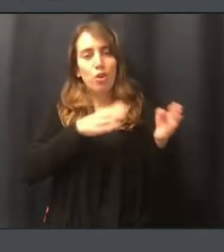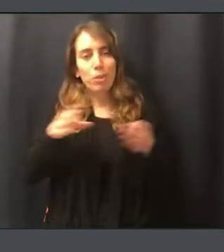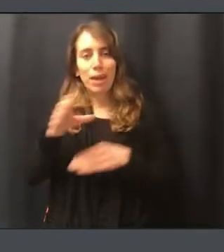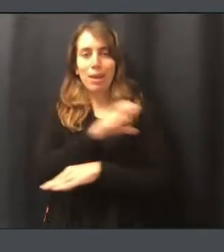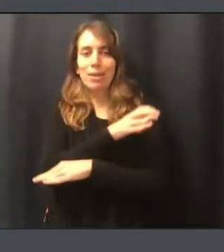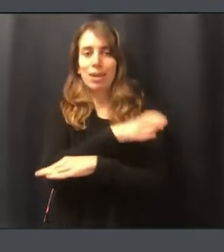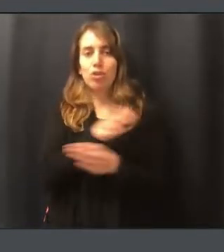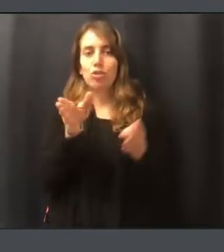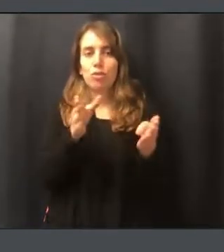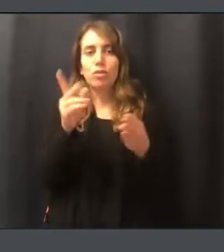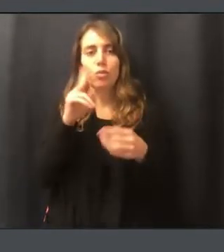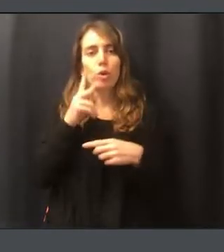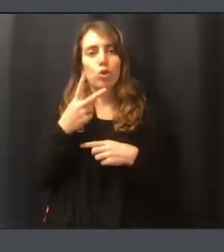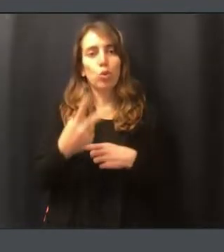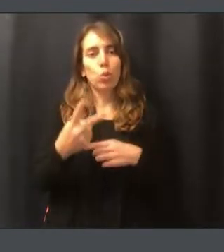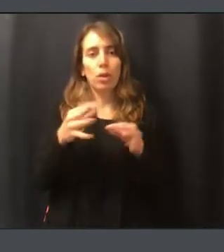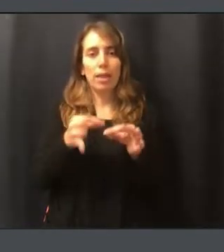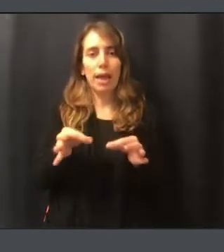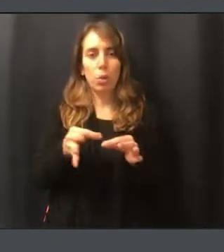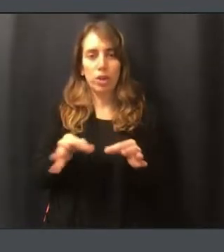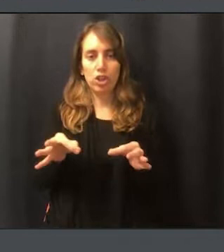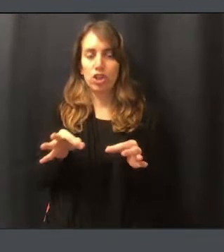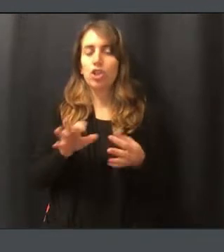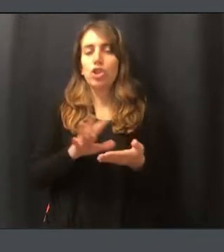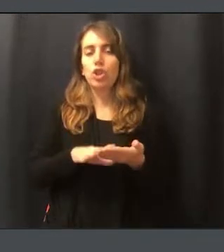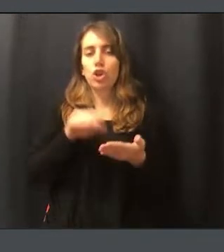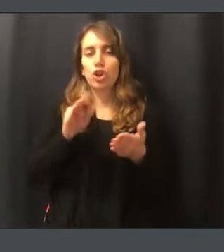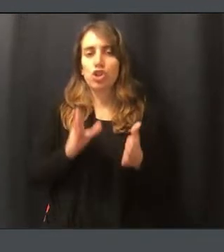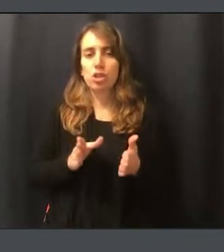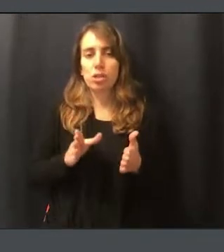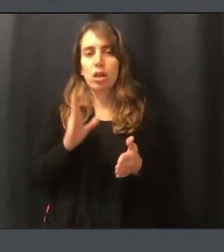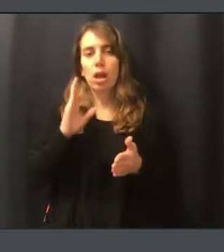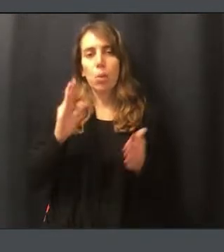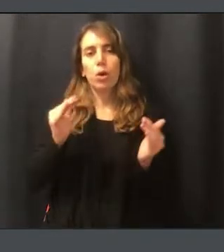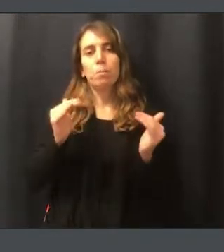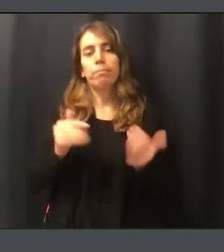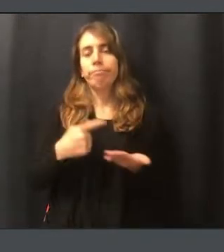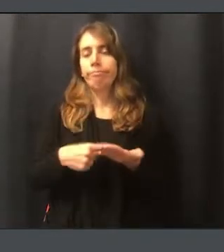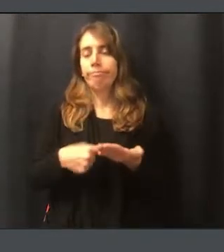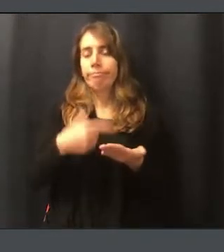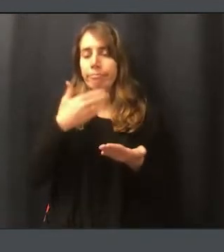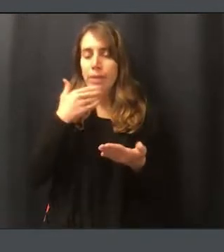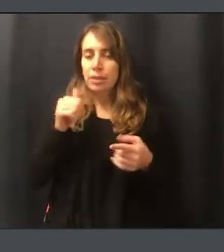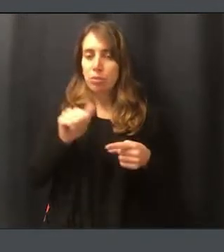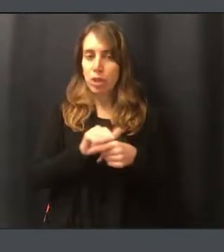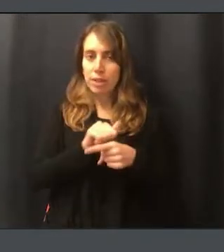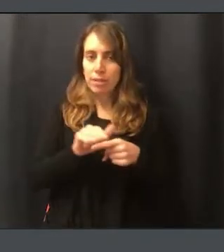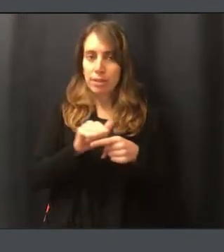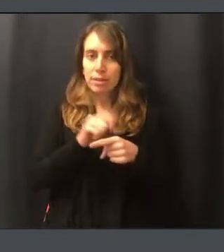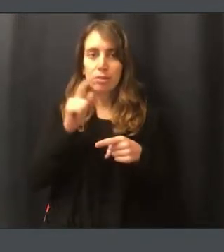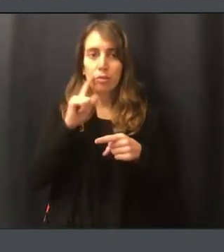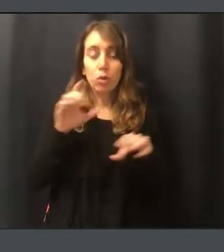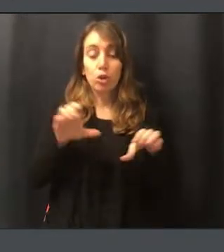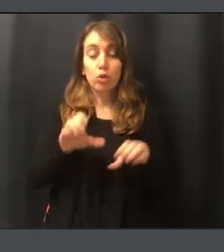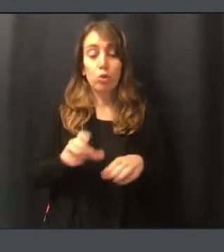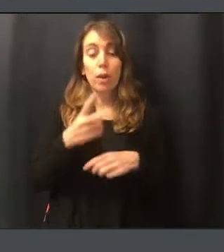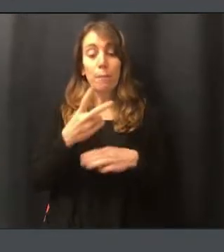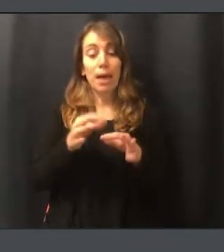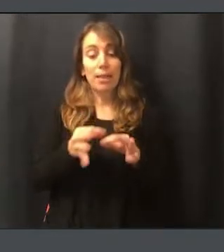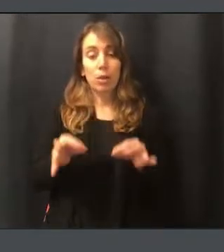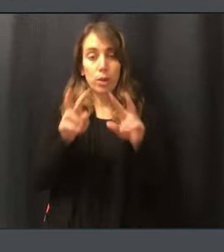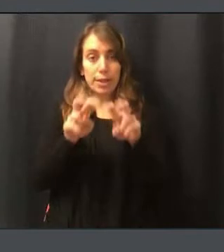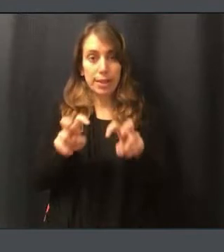language learners. I'll talk about some best practices from the evidence base for conducting bilingual assessment.